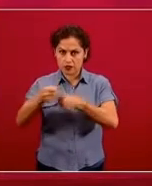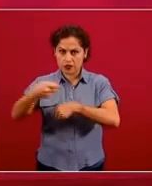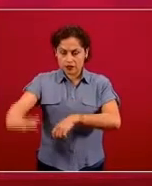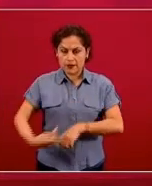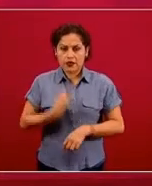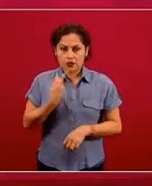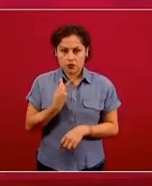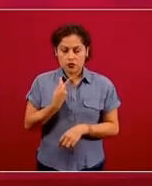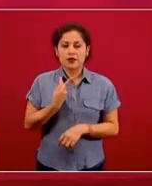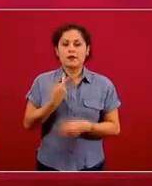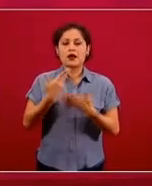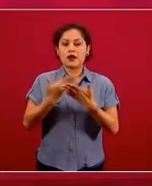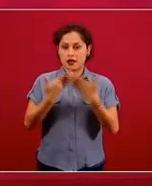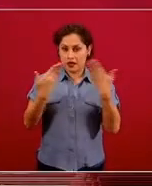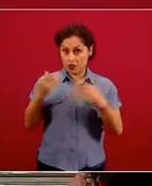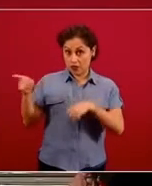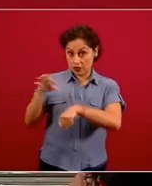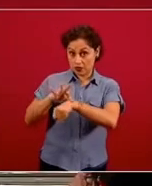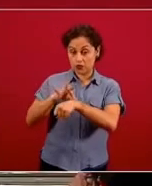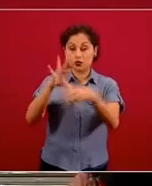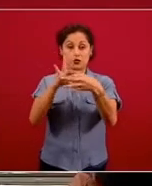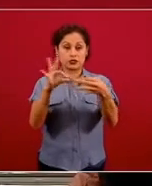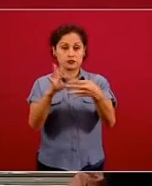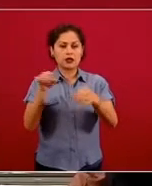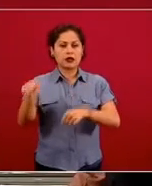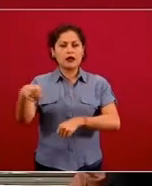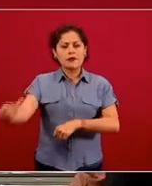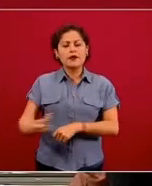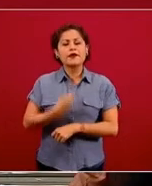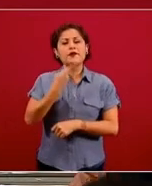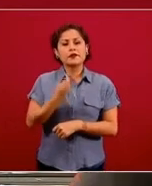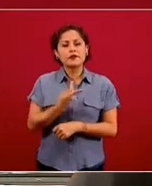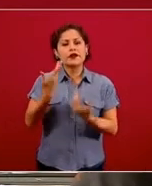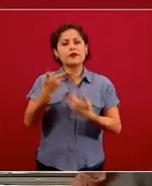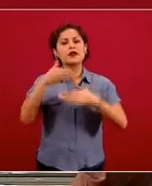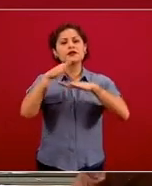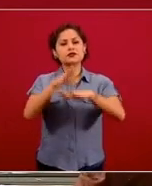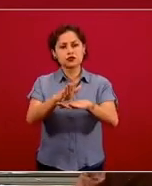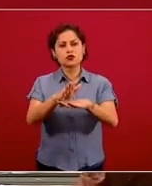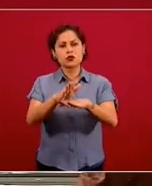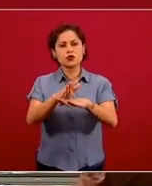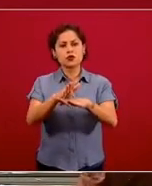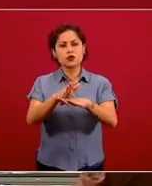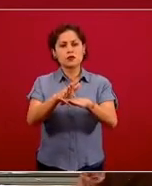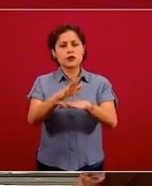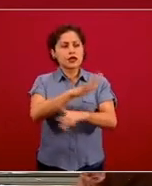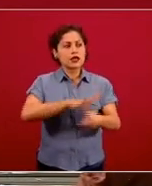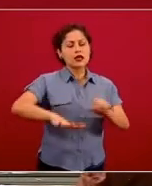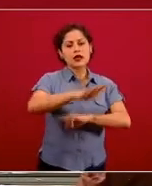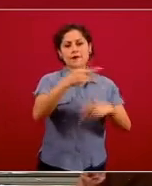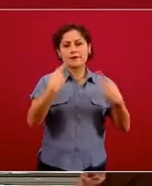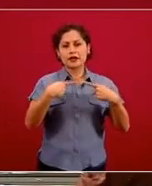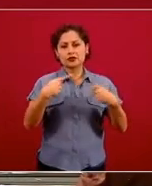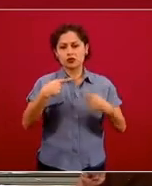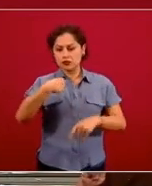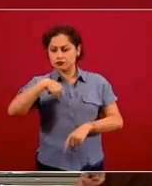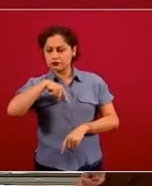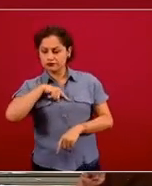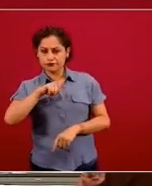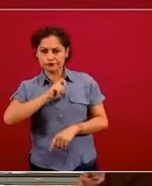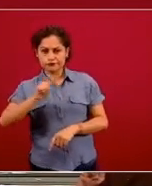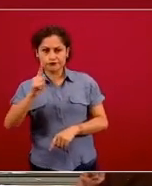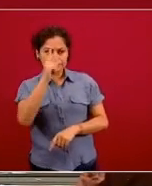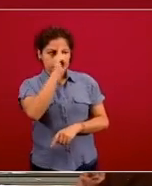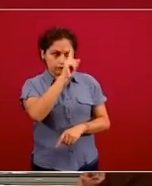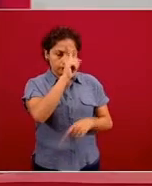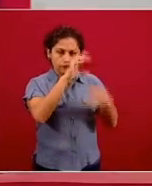reportero, on que a es cuáles son los elementos de question that was comunicación al posed by público, a de journalist asesoría al yesterday, público, which was que related están to